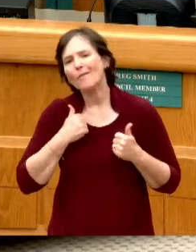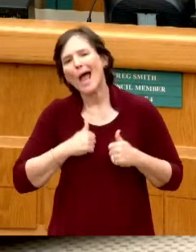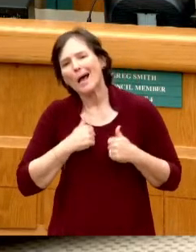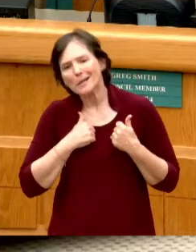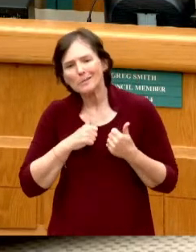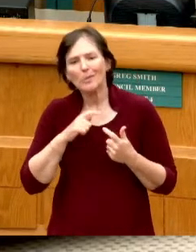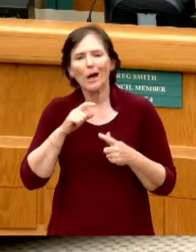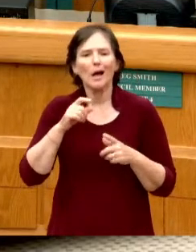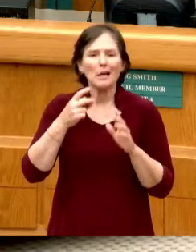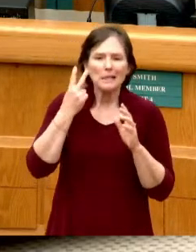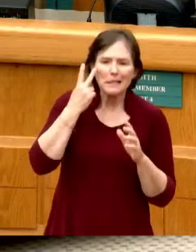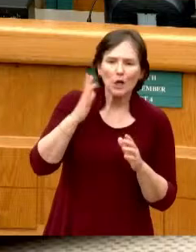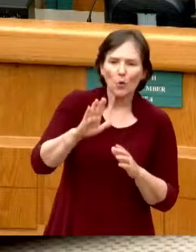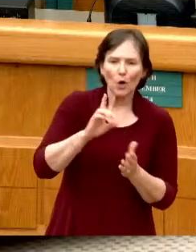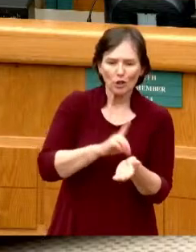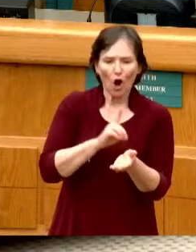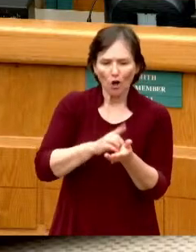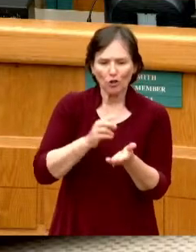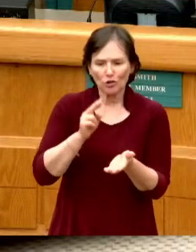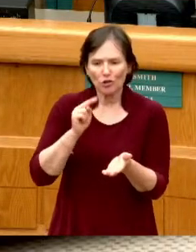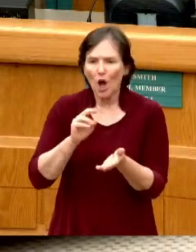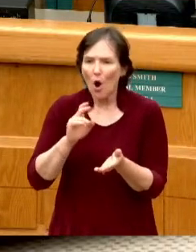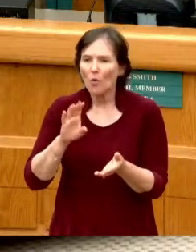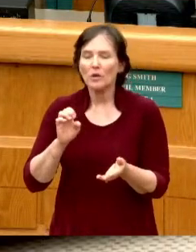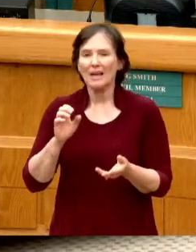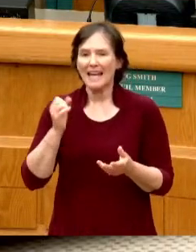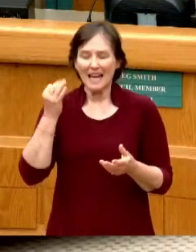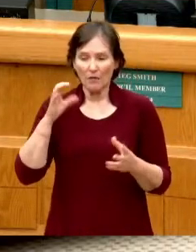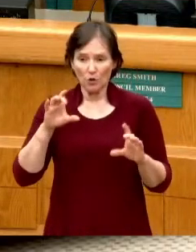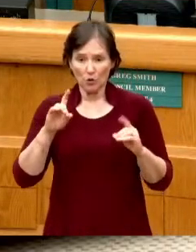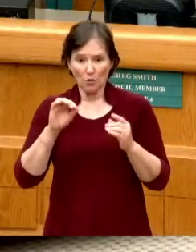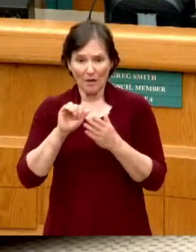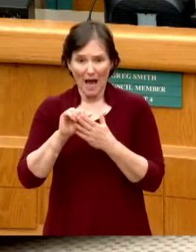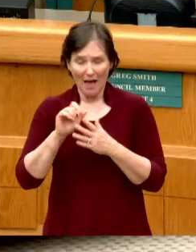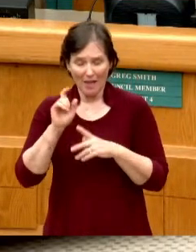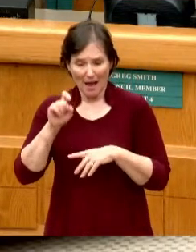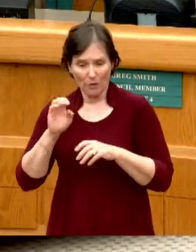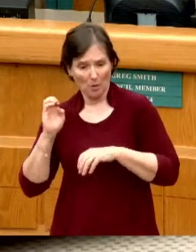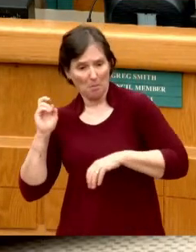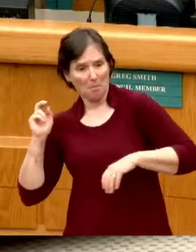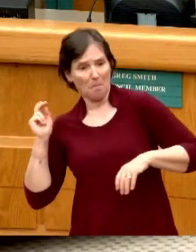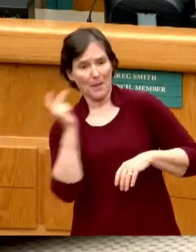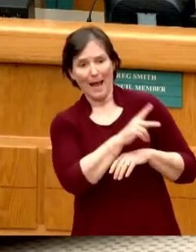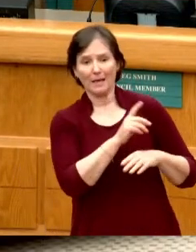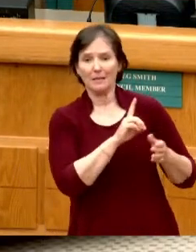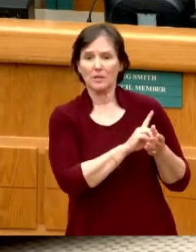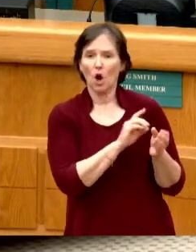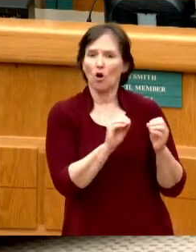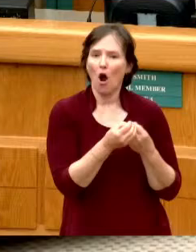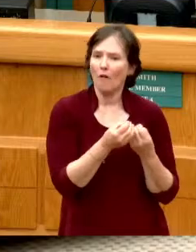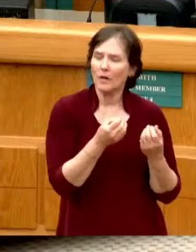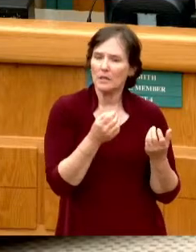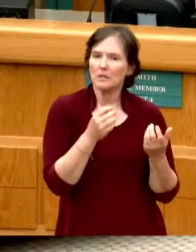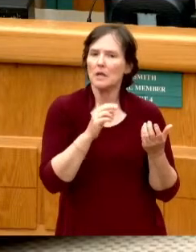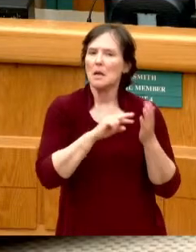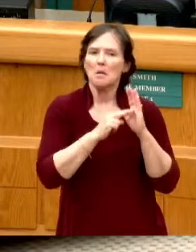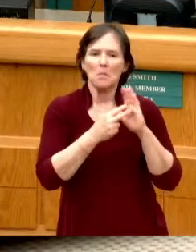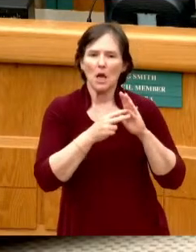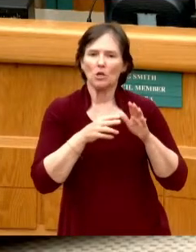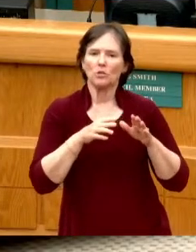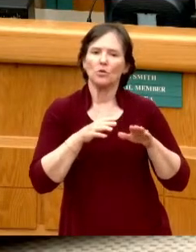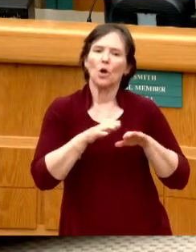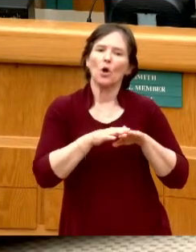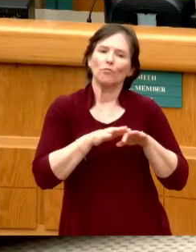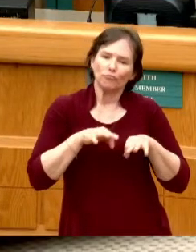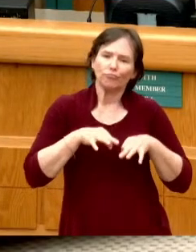you're kind of defeating the purpose by doing that. You're sending them all back to a doctor's office to try to go get something which could put them in risk for actually